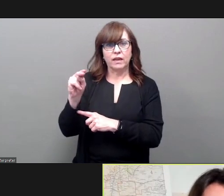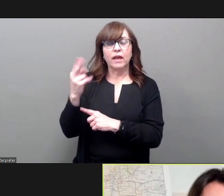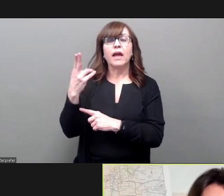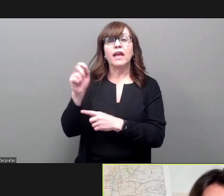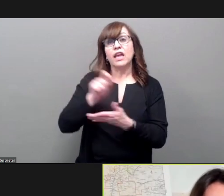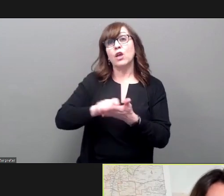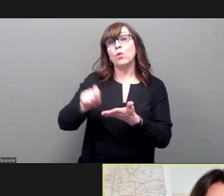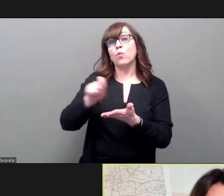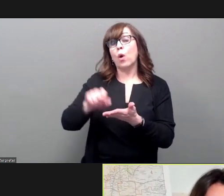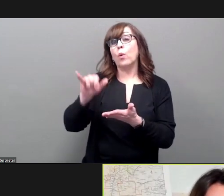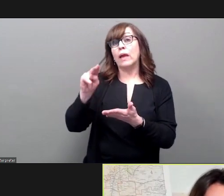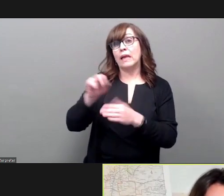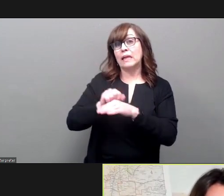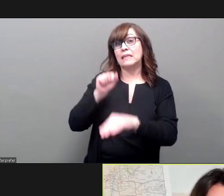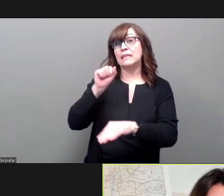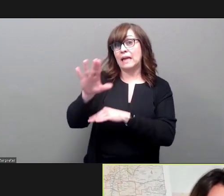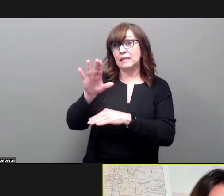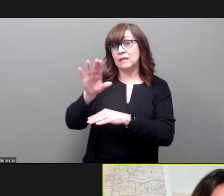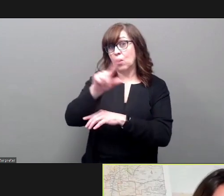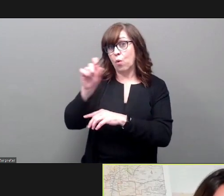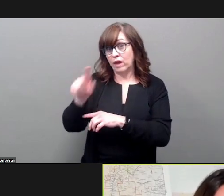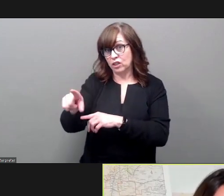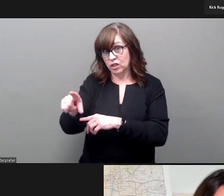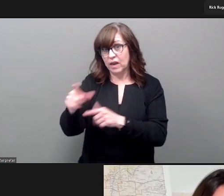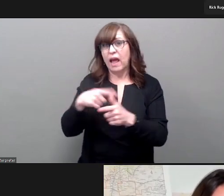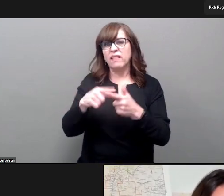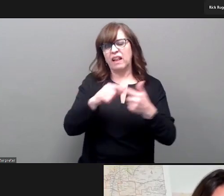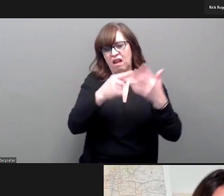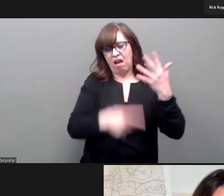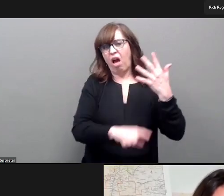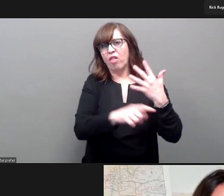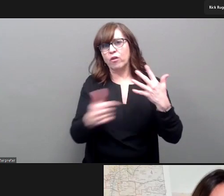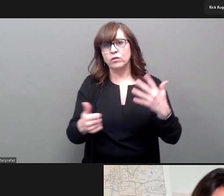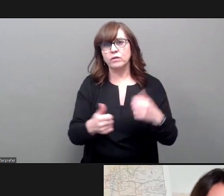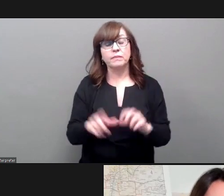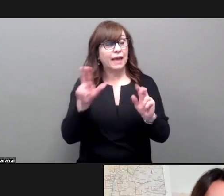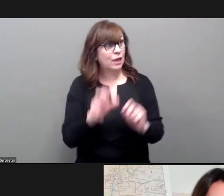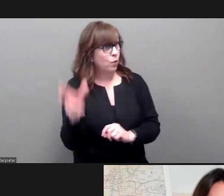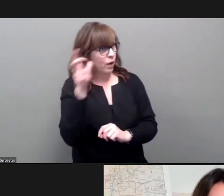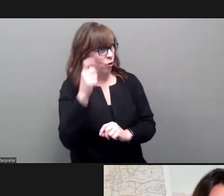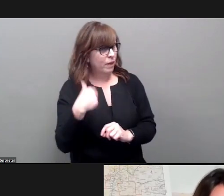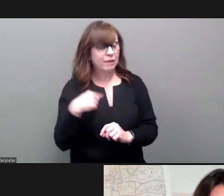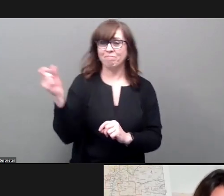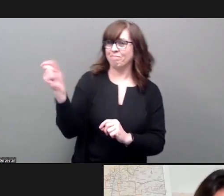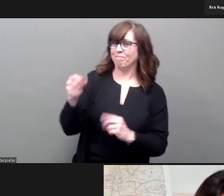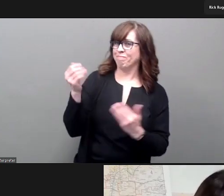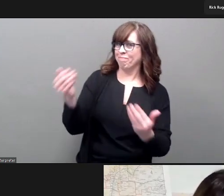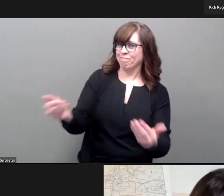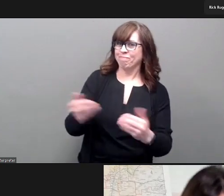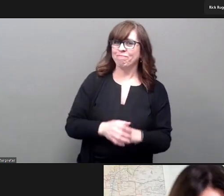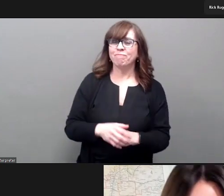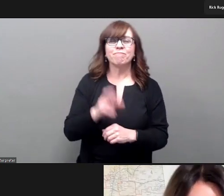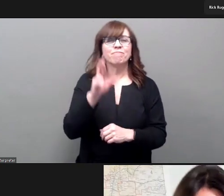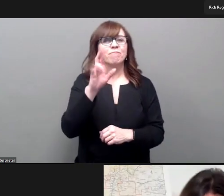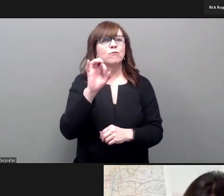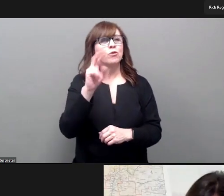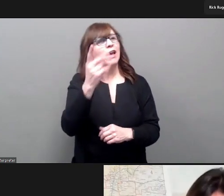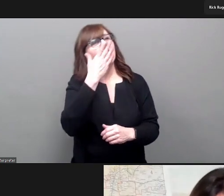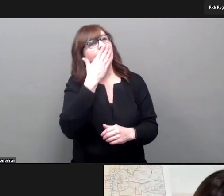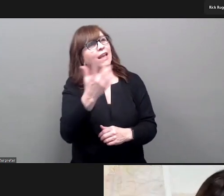some hands and I will call on people. Rick? Hello, can you hear me? Yes. Thanks for doing